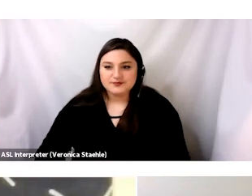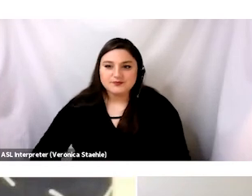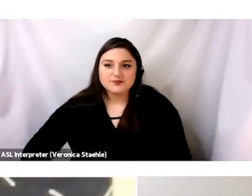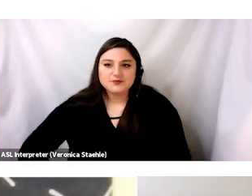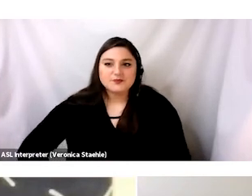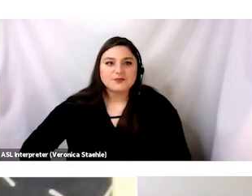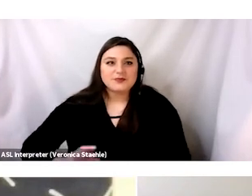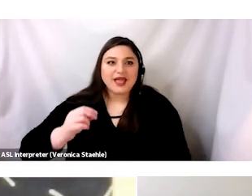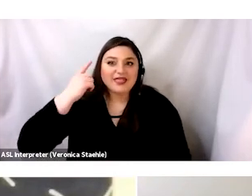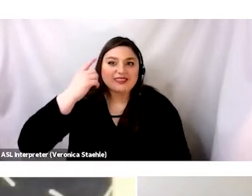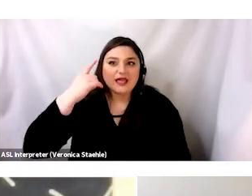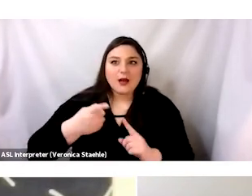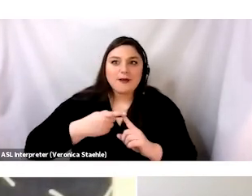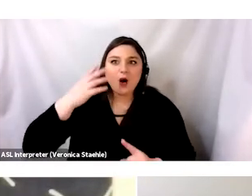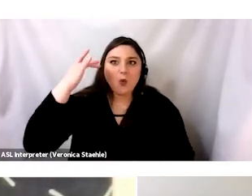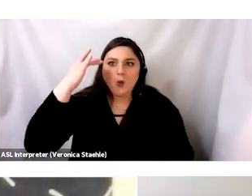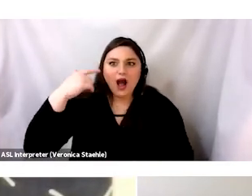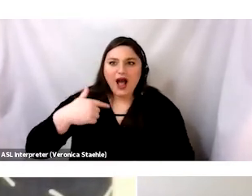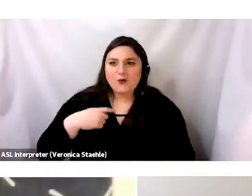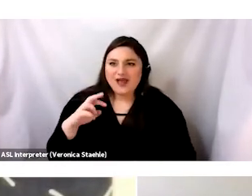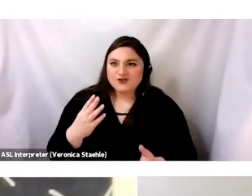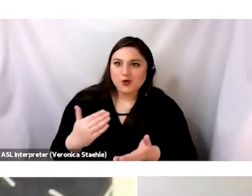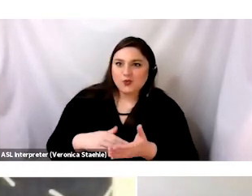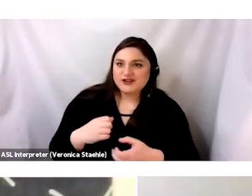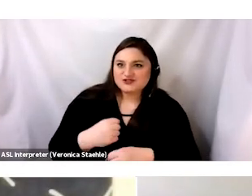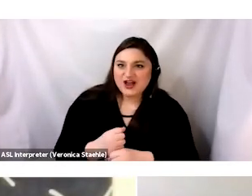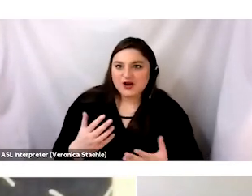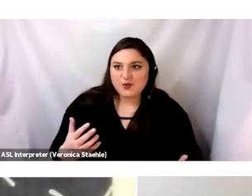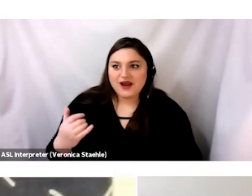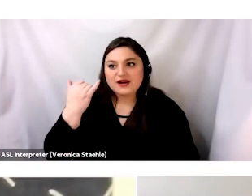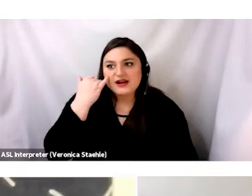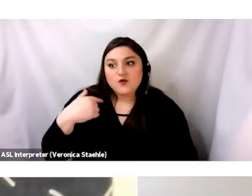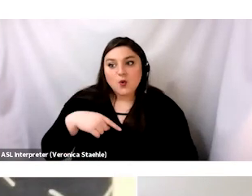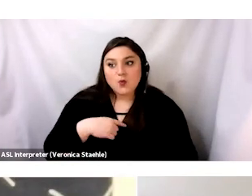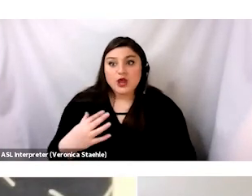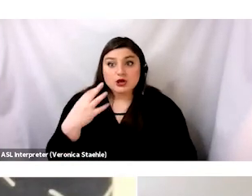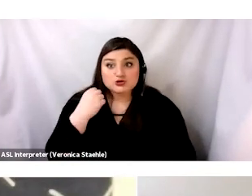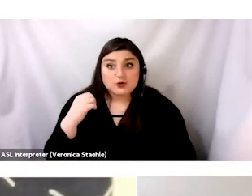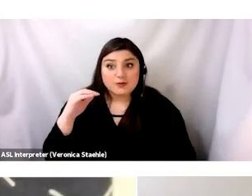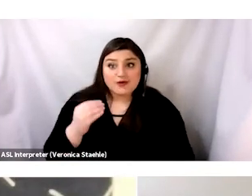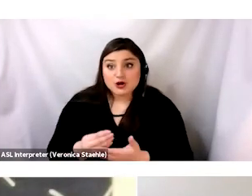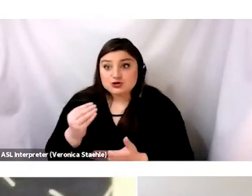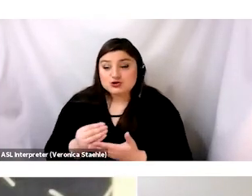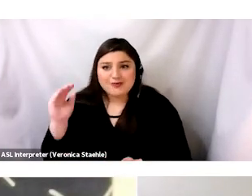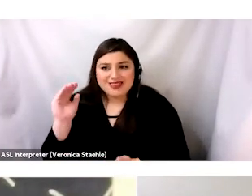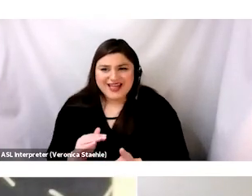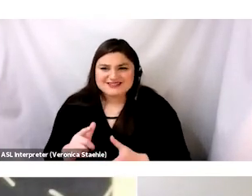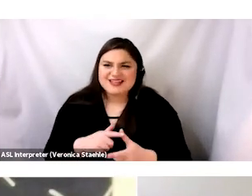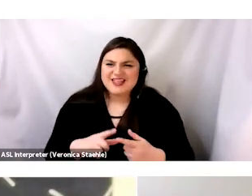be recycled and regenerated in the first place. If we weren't consuming as much, then we wouldn't have to be doing